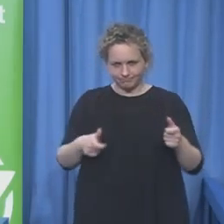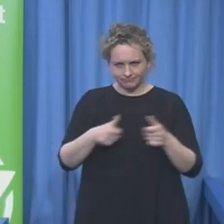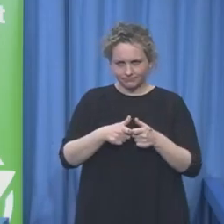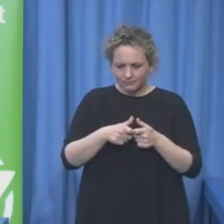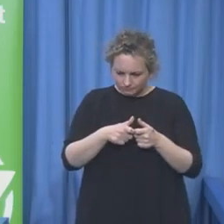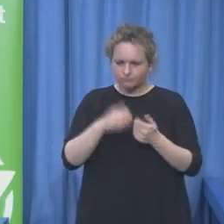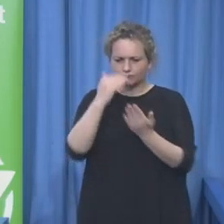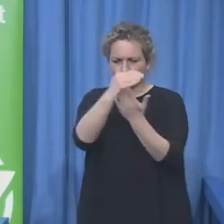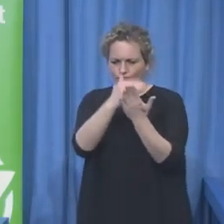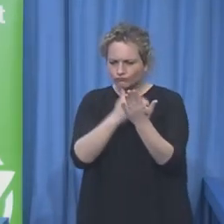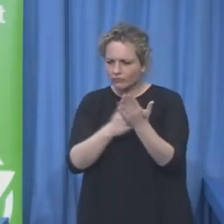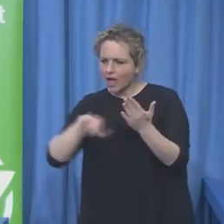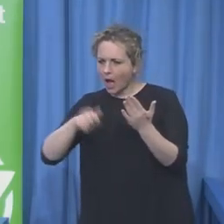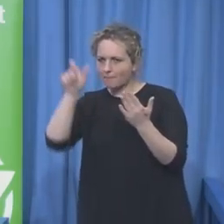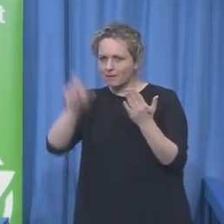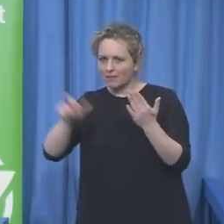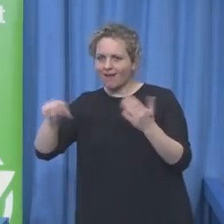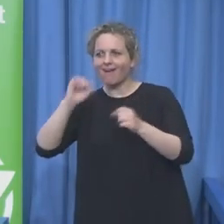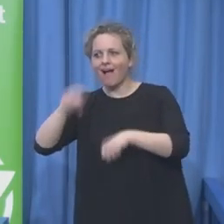how long a person keeps their job.